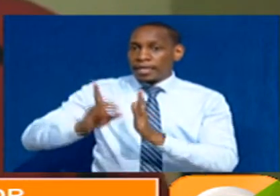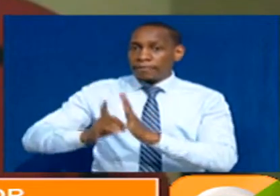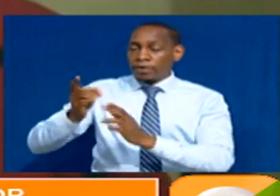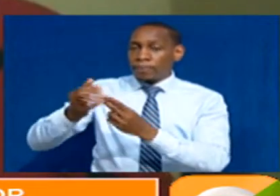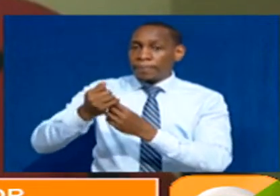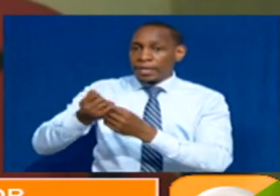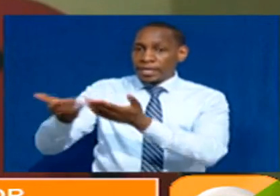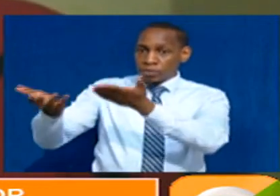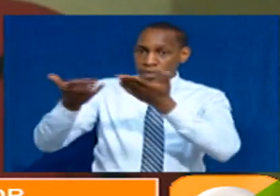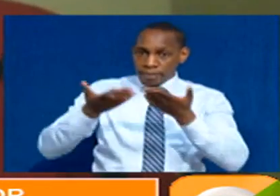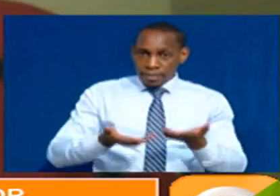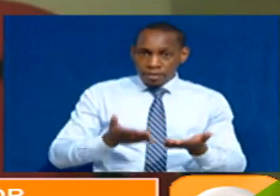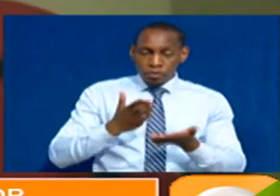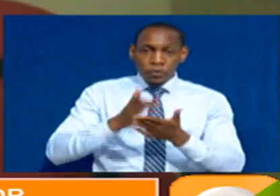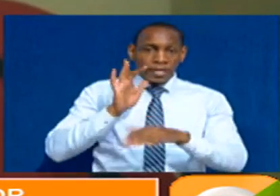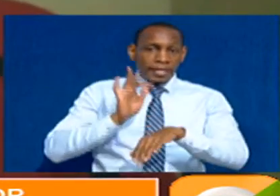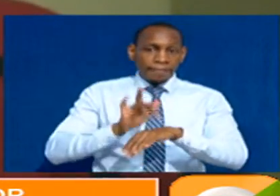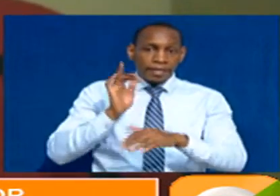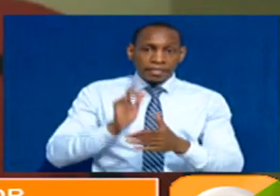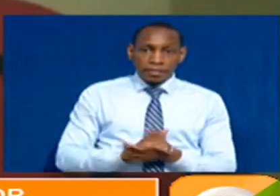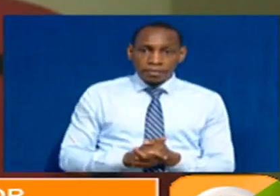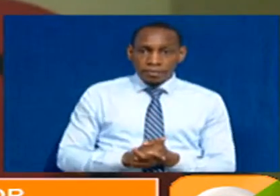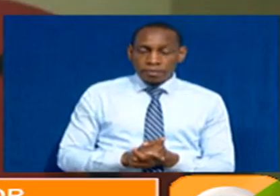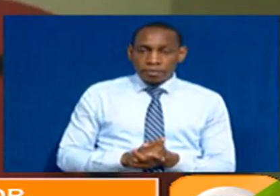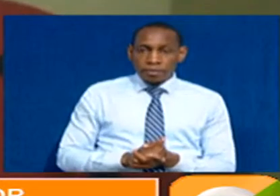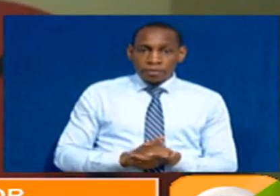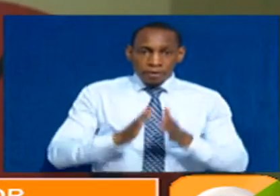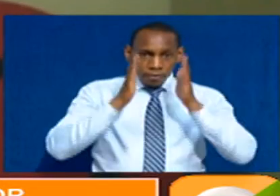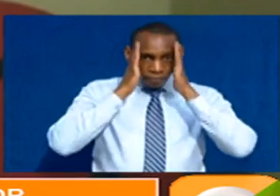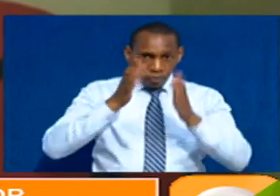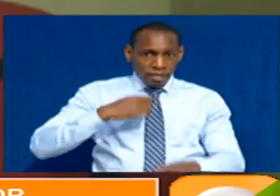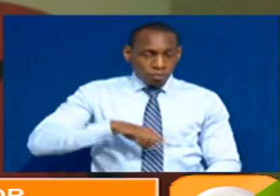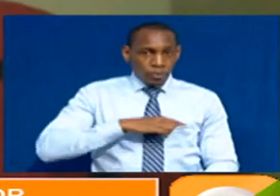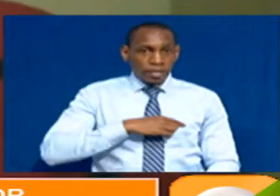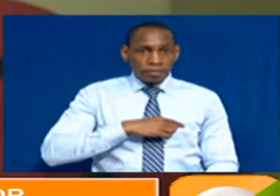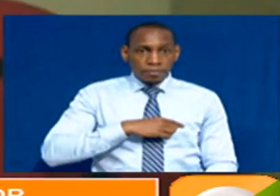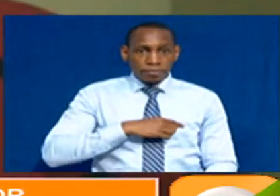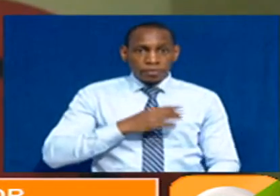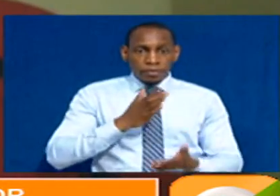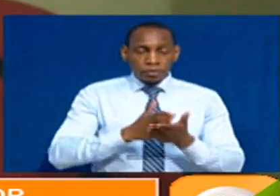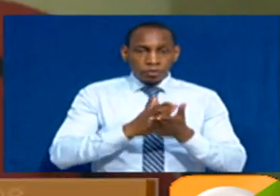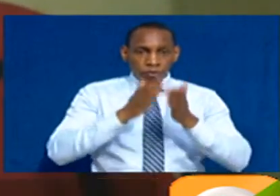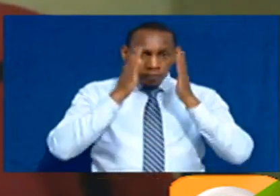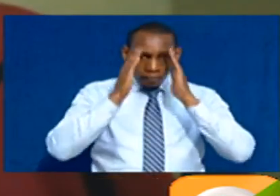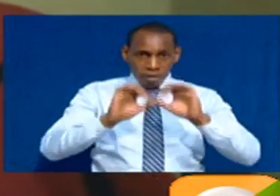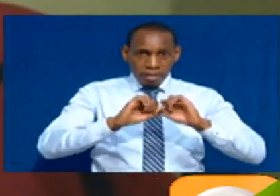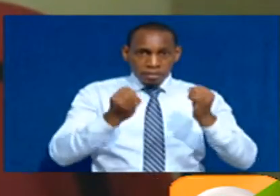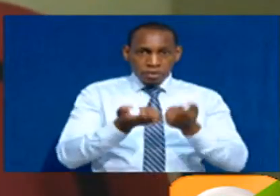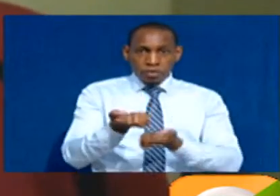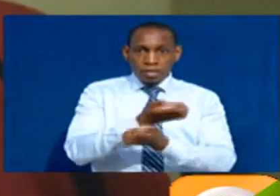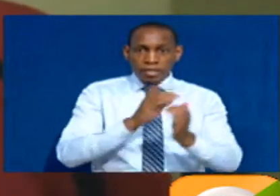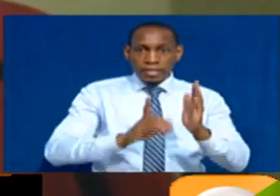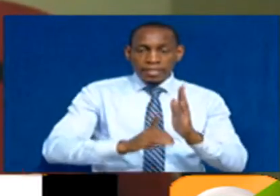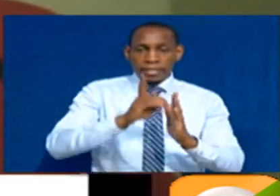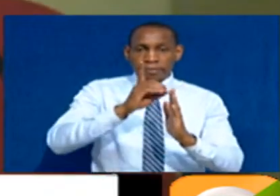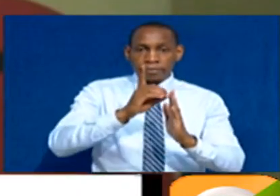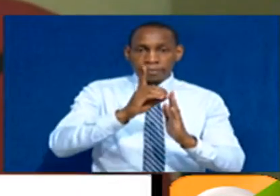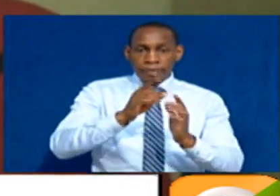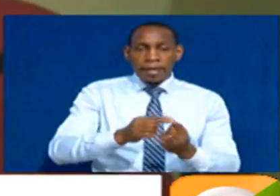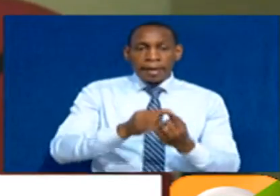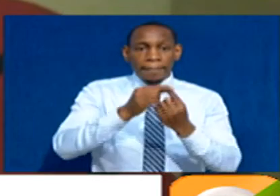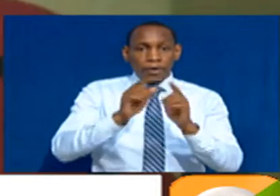partners, that is really compromising our own commitment to really pursue socioeconomic development